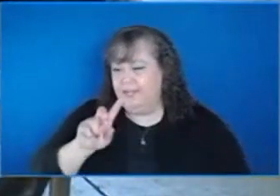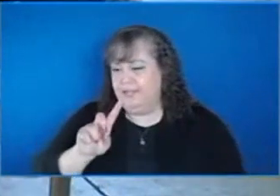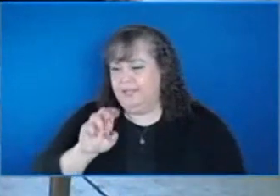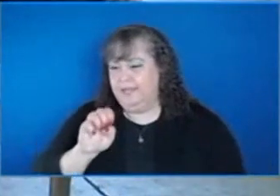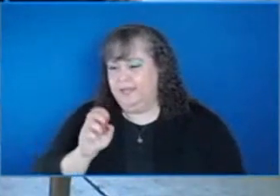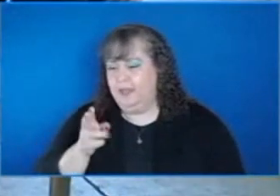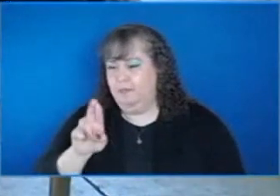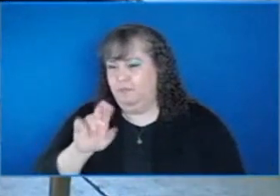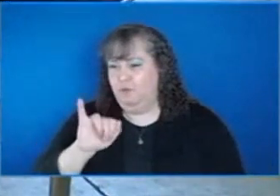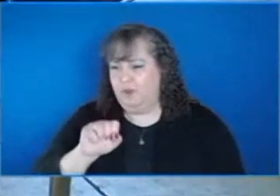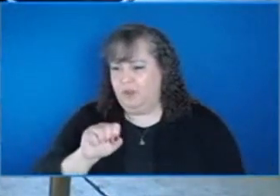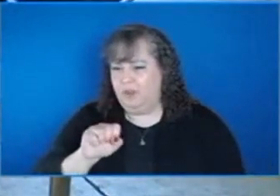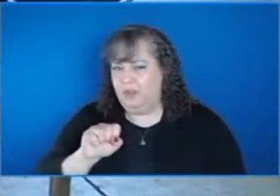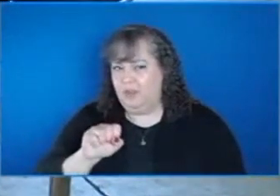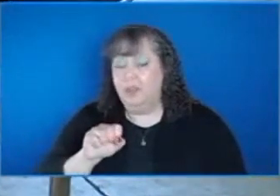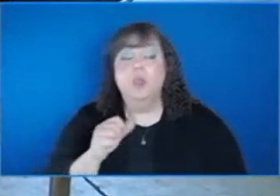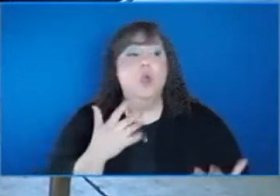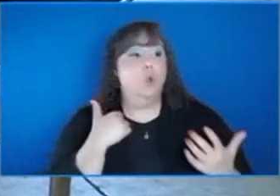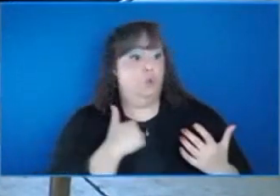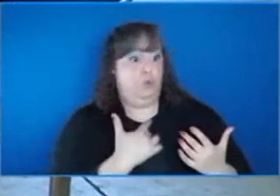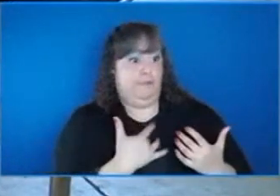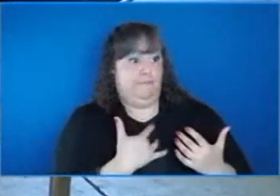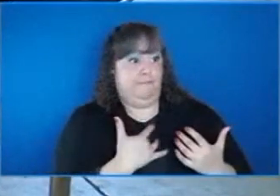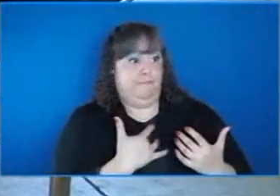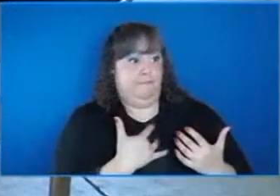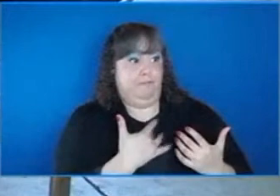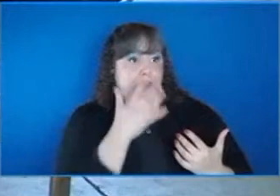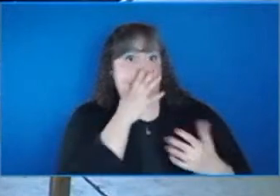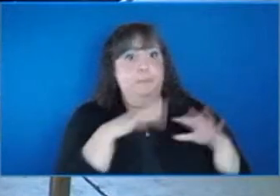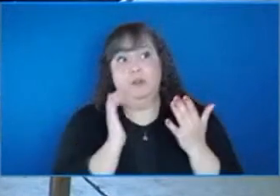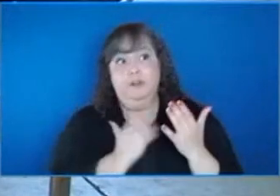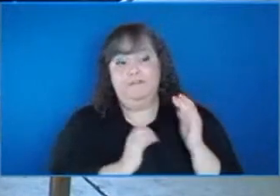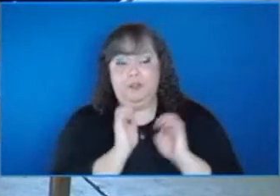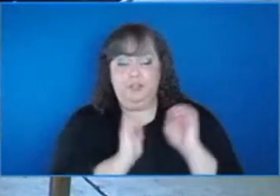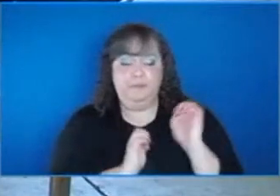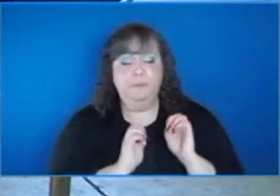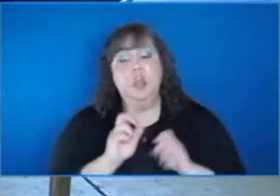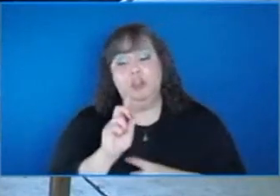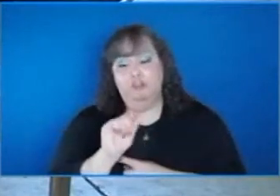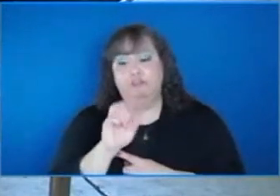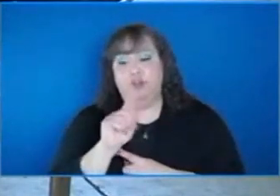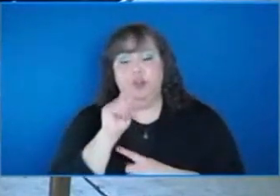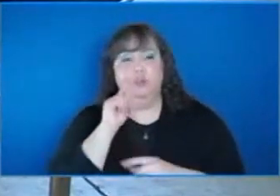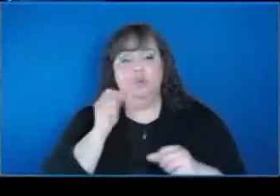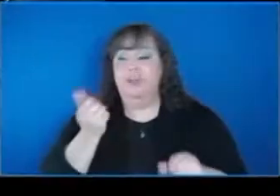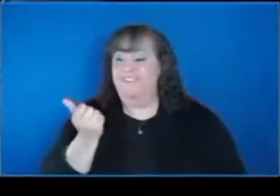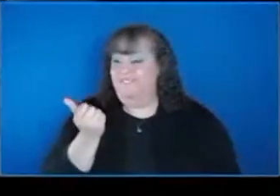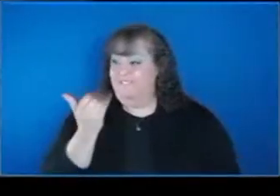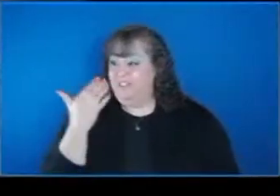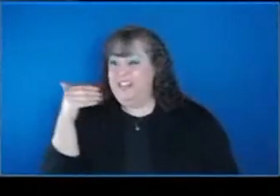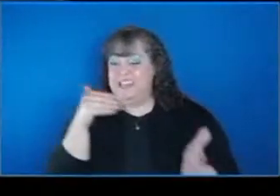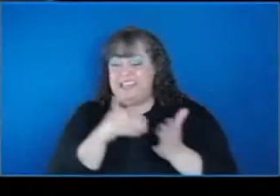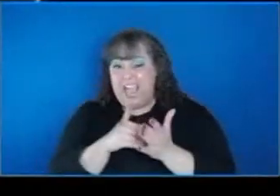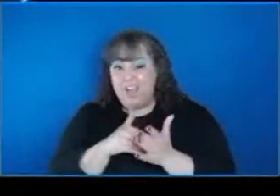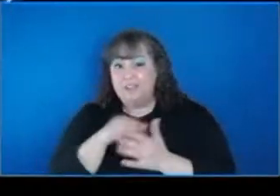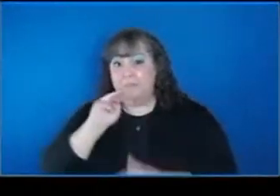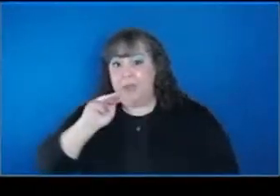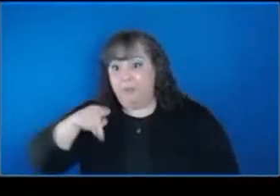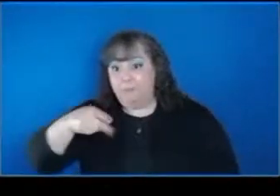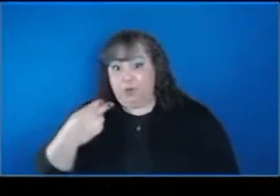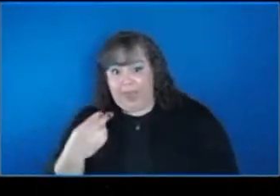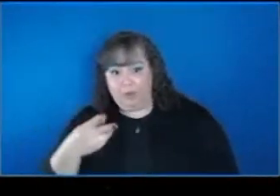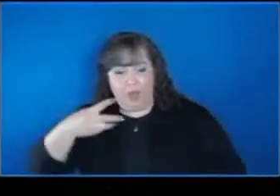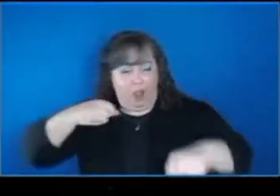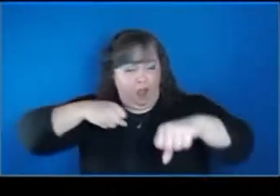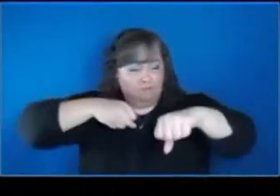part of the experiment. So we think DART's going to come, well, DART will come speeding in at 15,000 miles per hour, and it's going to crash into Dimorphos, right? But